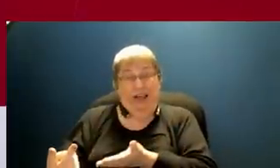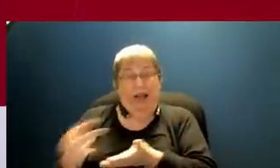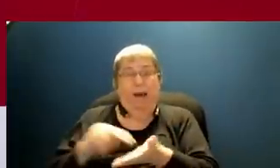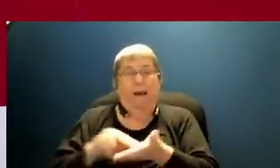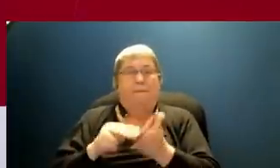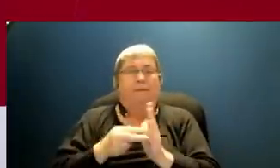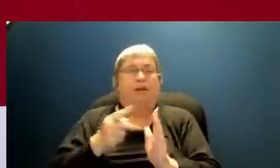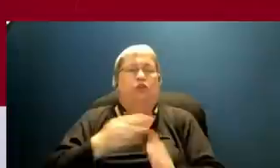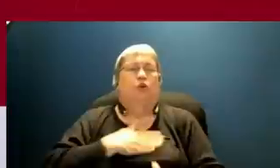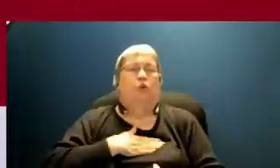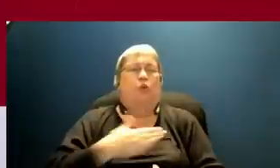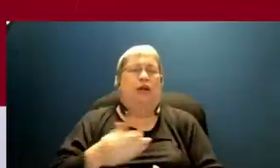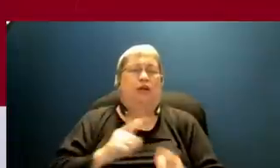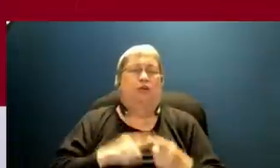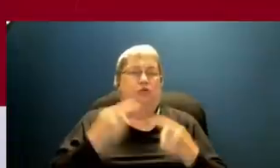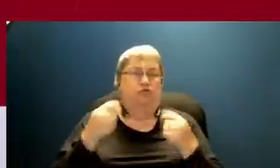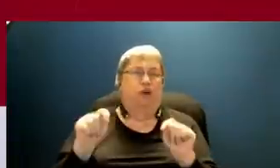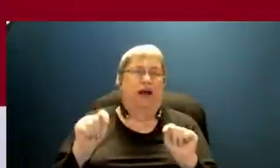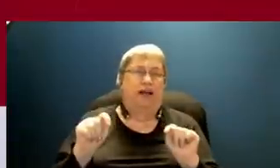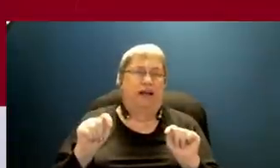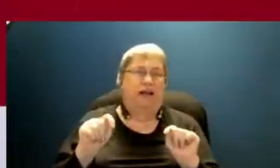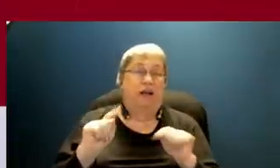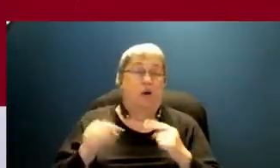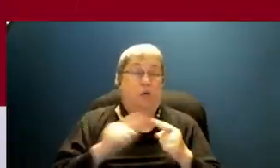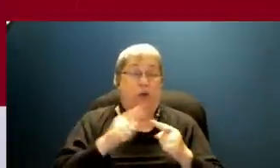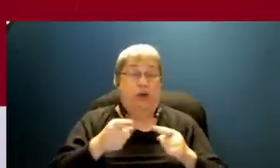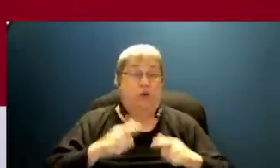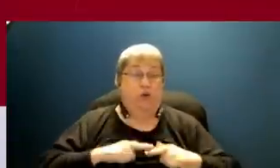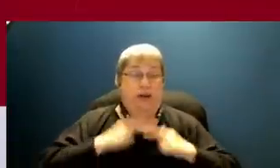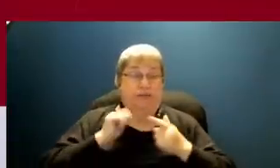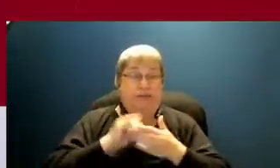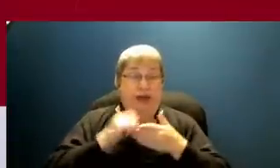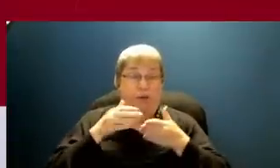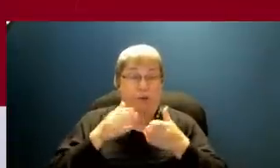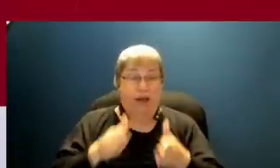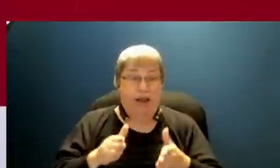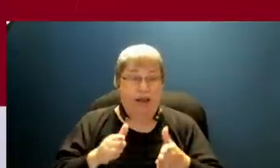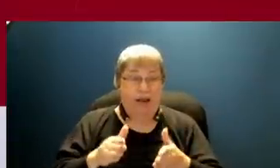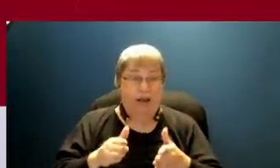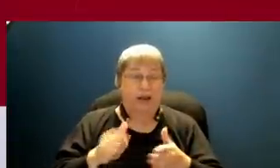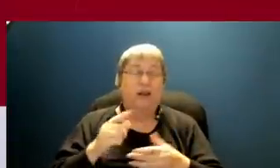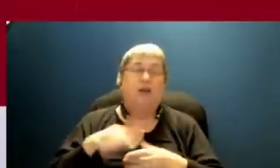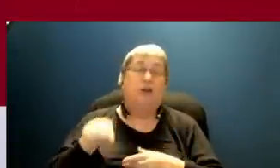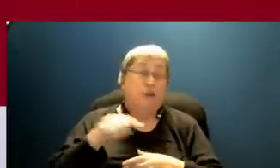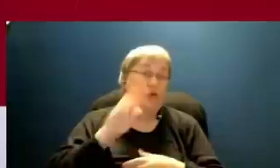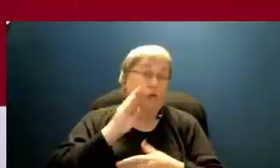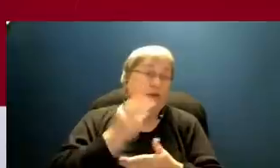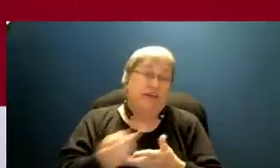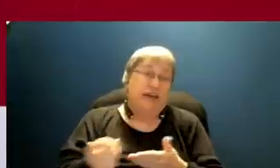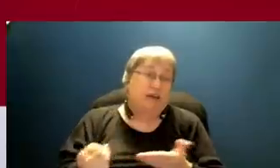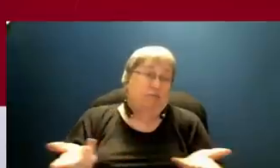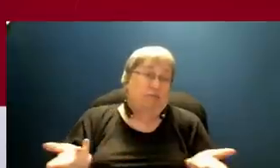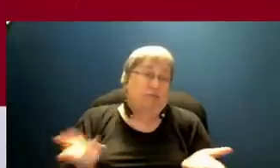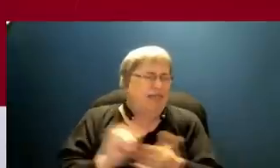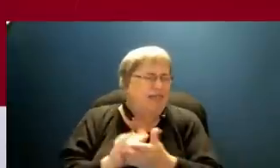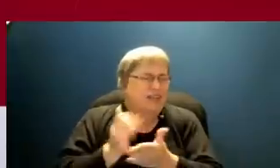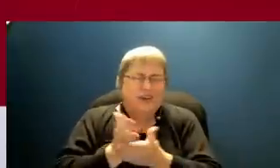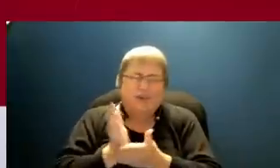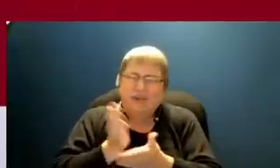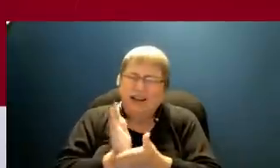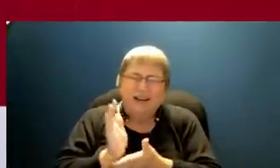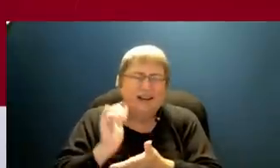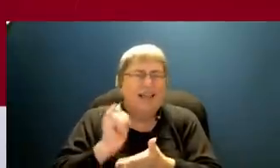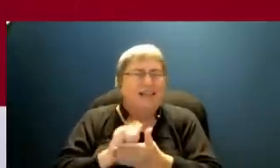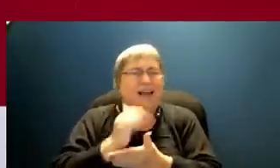dare greatly. And when you live your life this way, you are going to fail. And that's all right. That's part of the